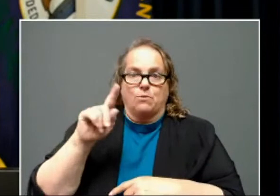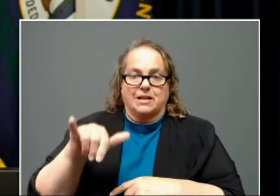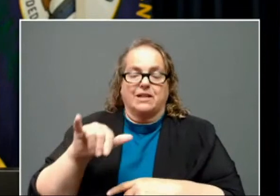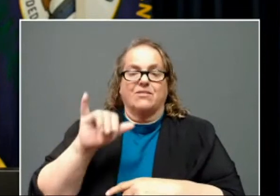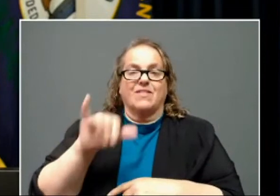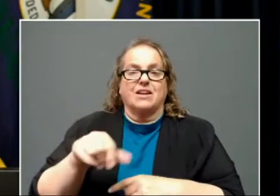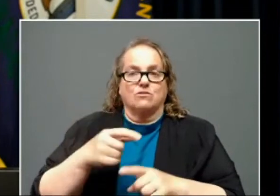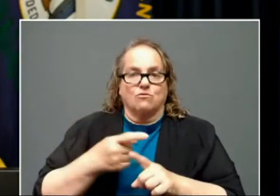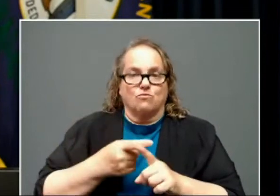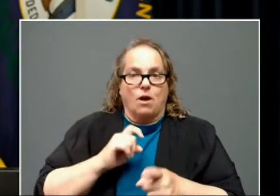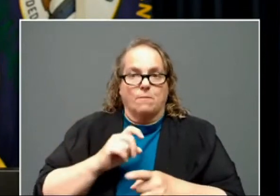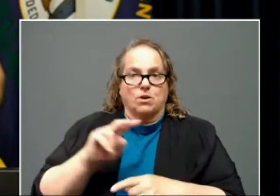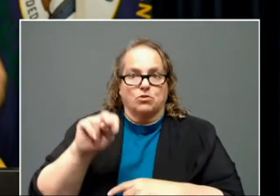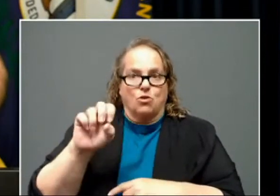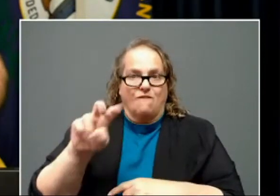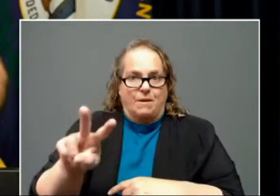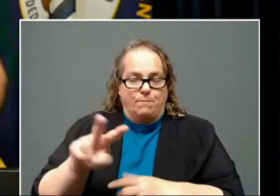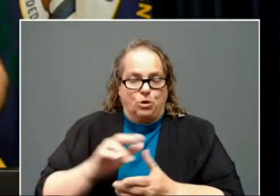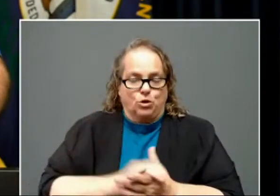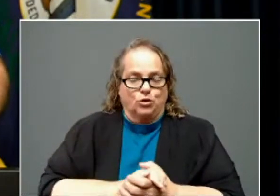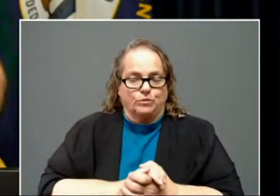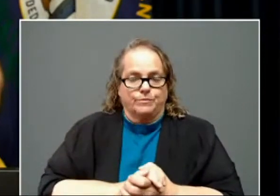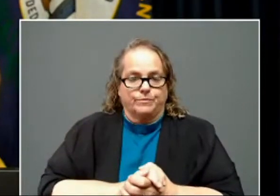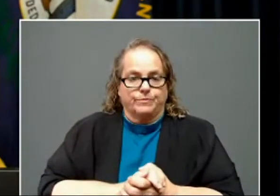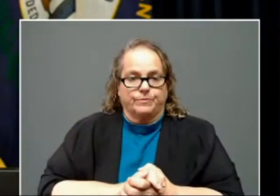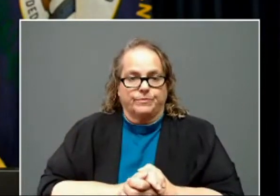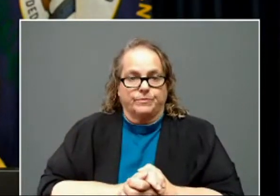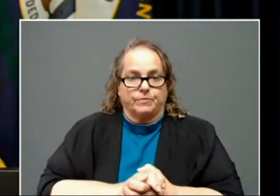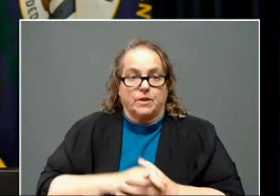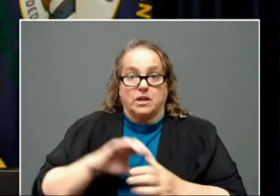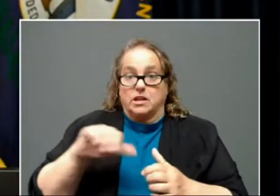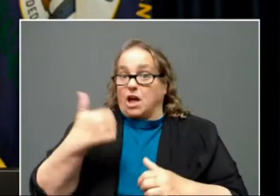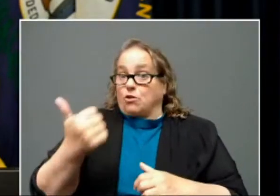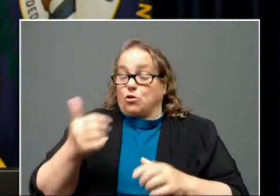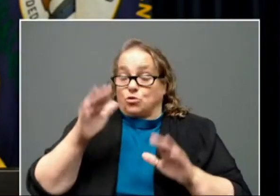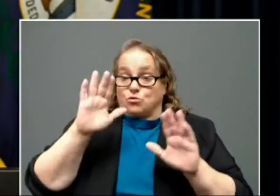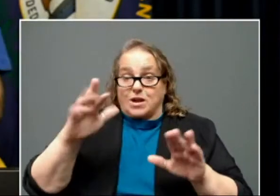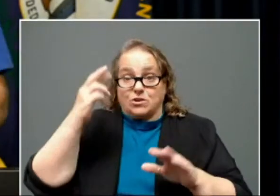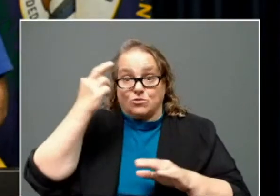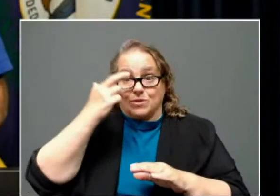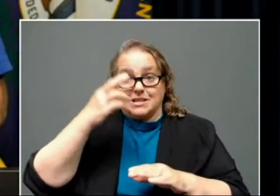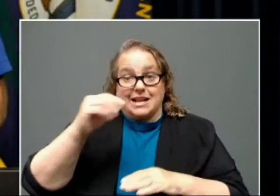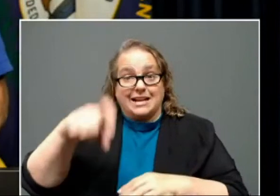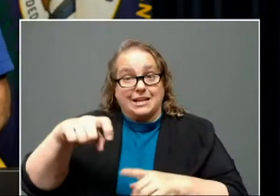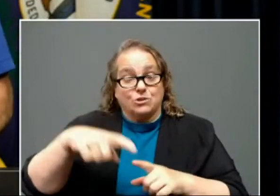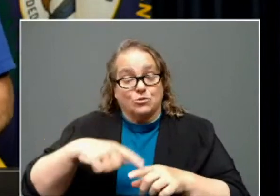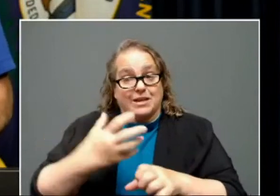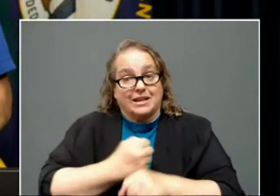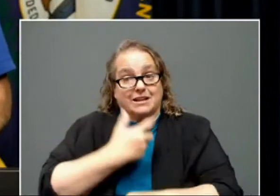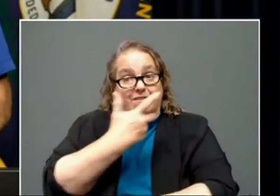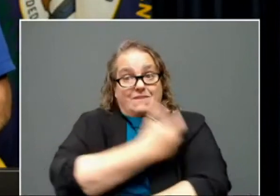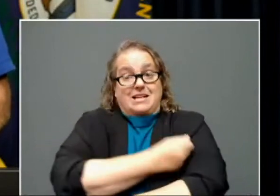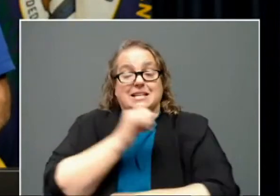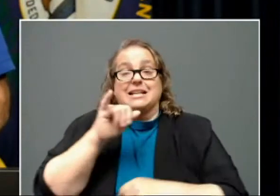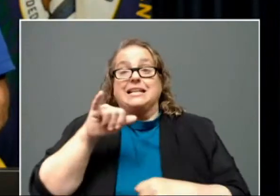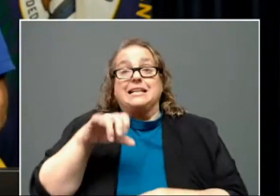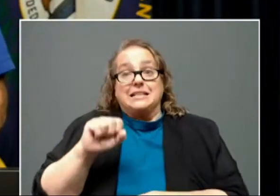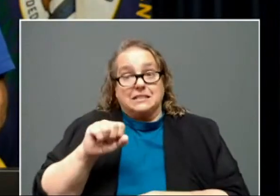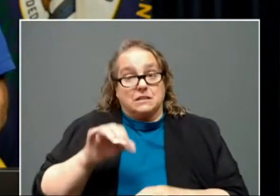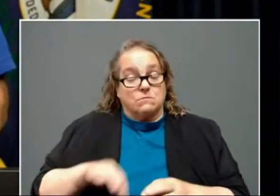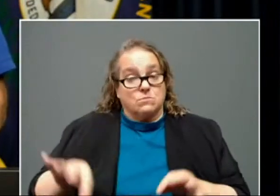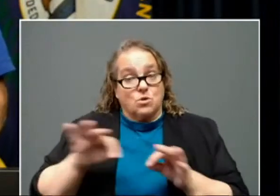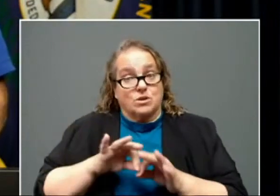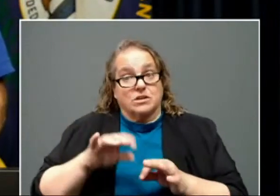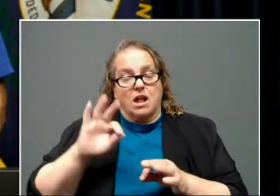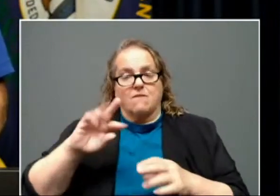a November. Another great reason and need to get vaccinated is the variants of